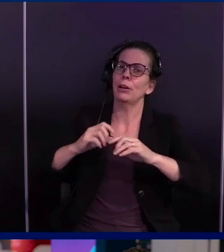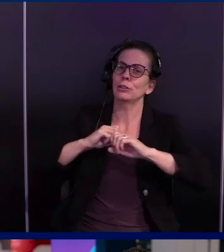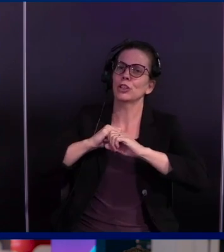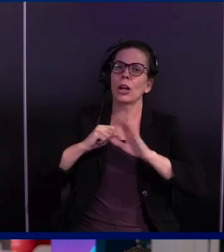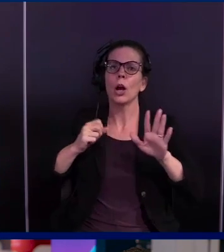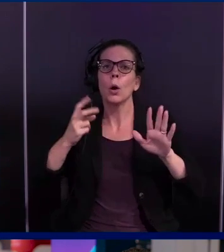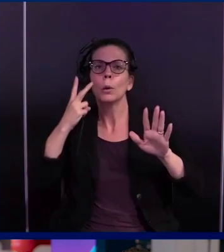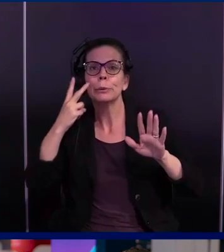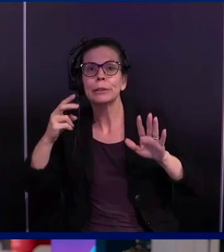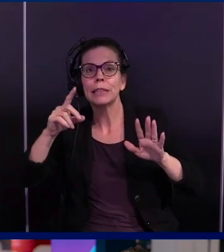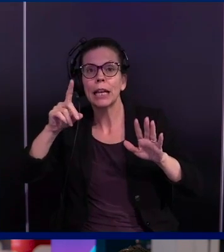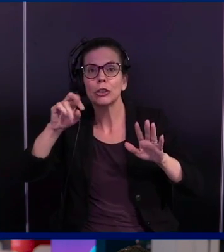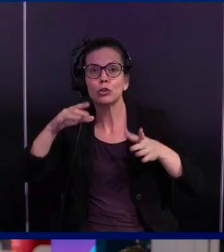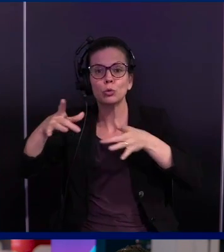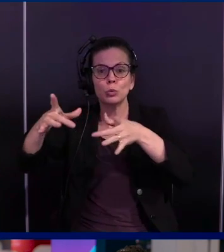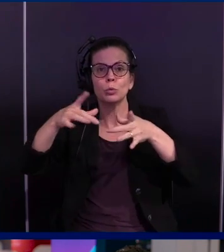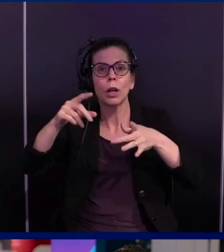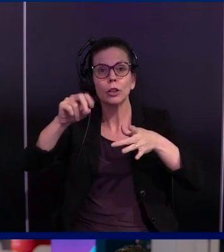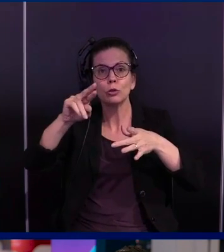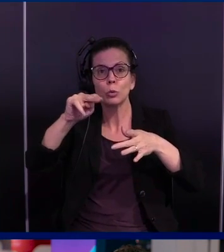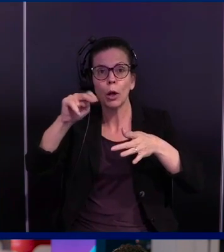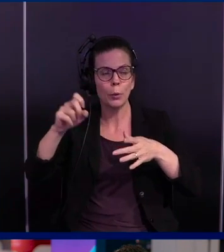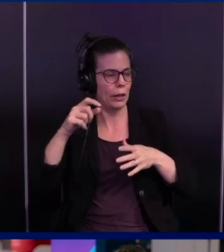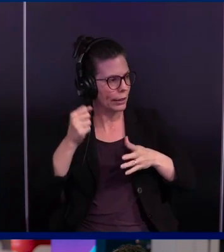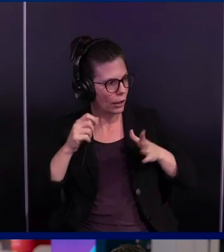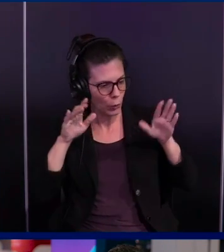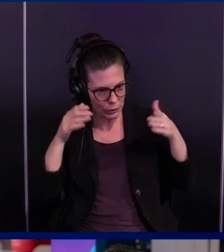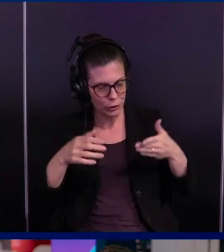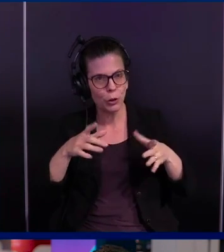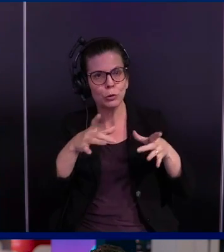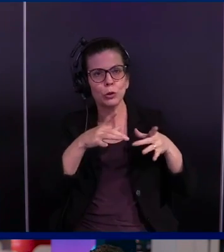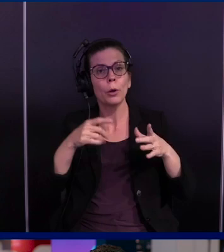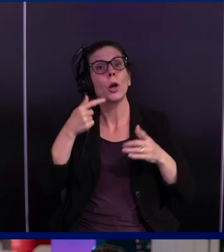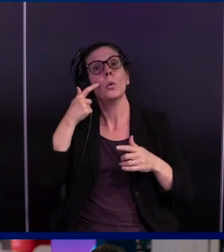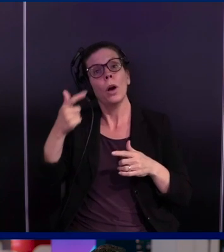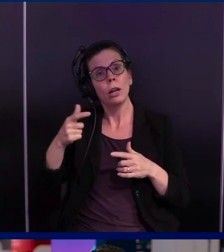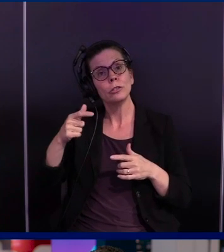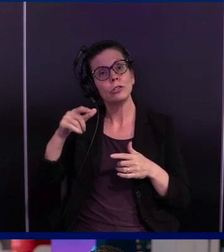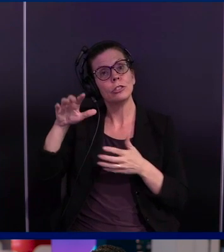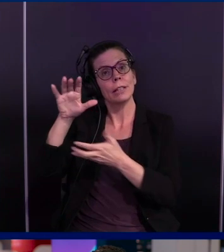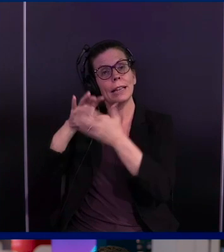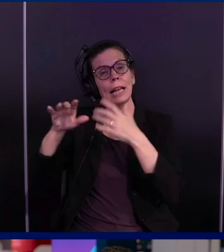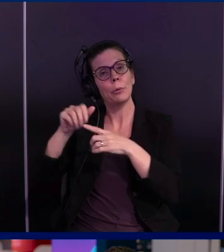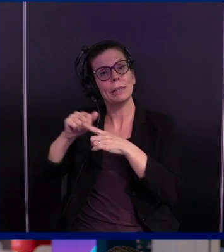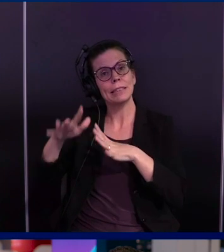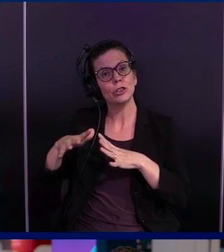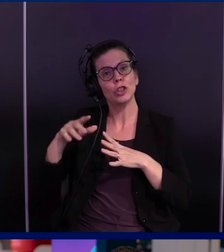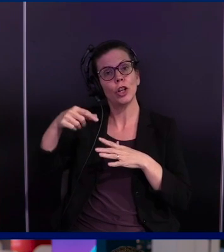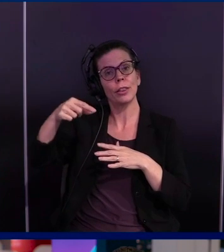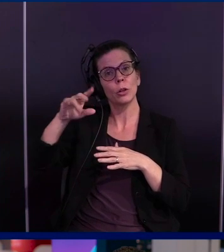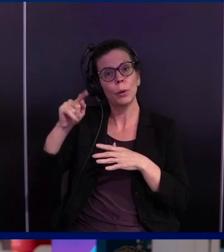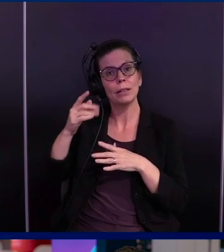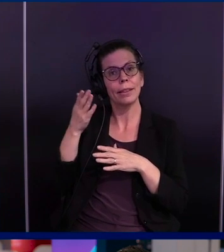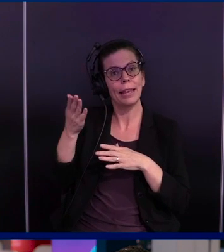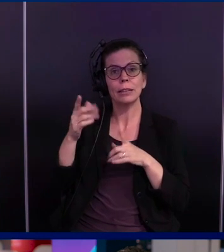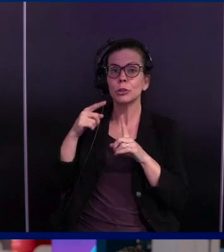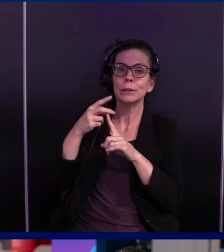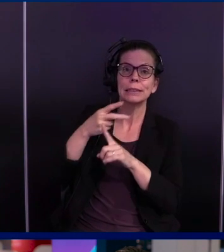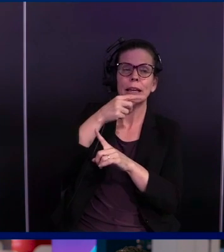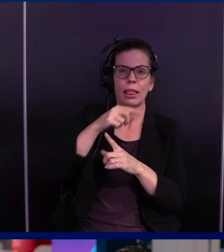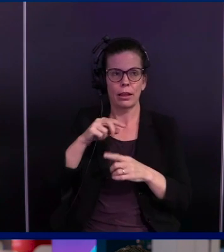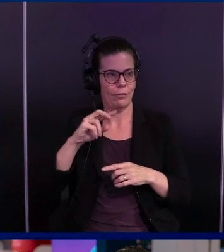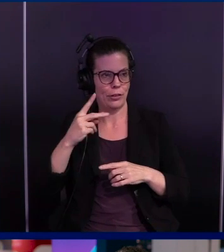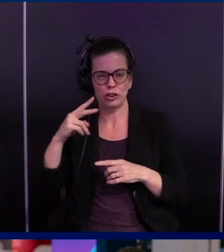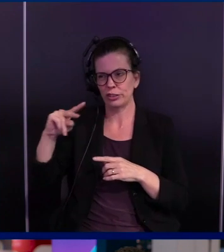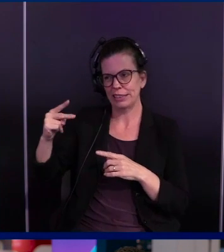there's a drone. I know. We talk all about the drones and the Cloud Practitioner. Go watch Cloud Practitioner, the Cloud Quest. That's this one over The here. first or second